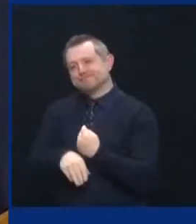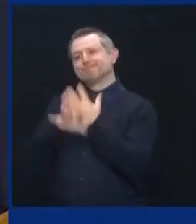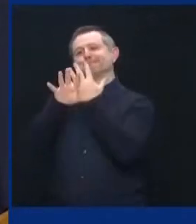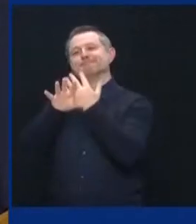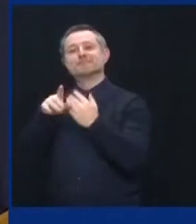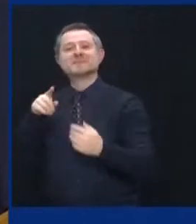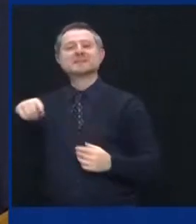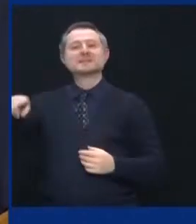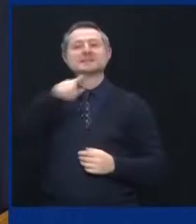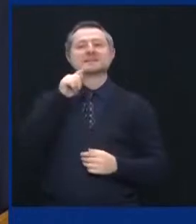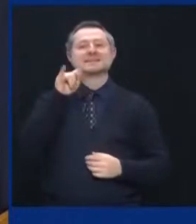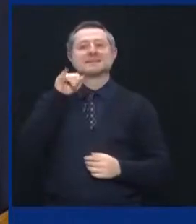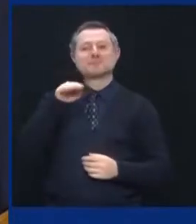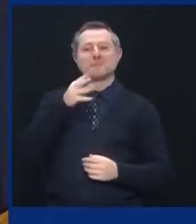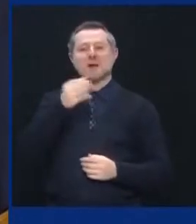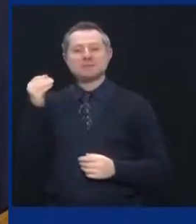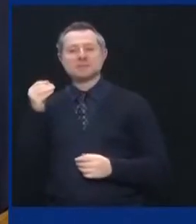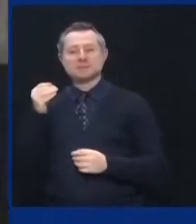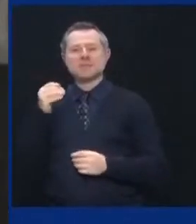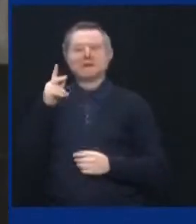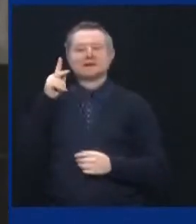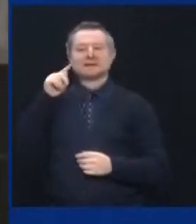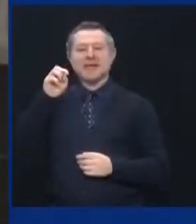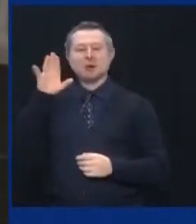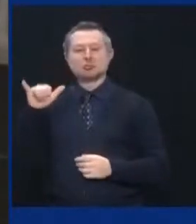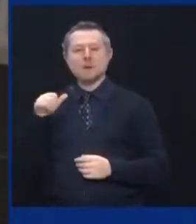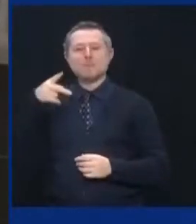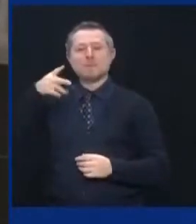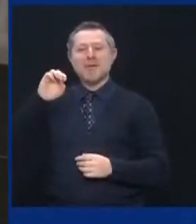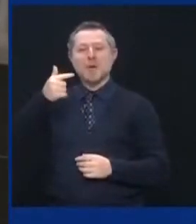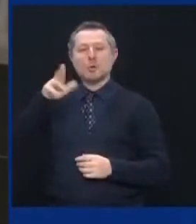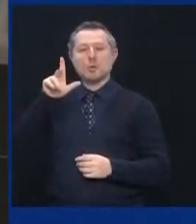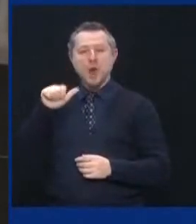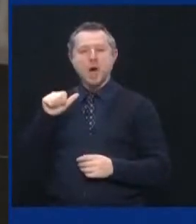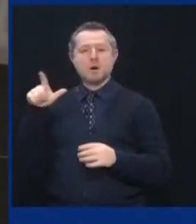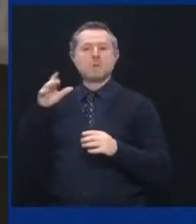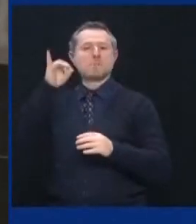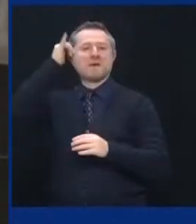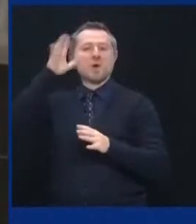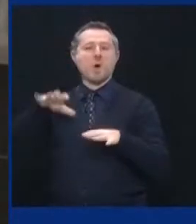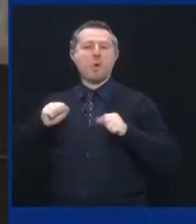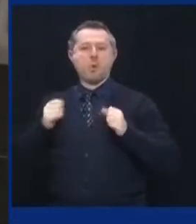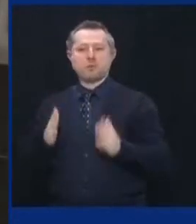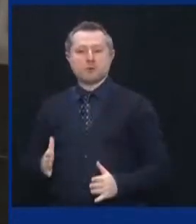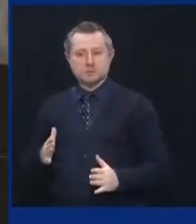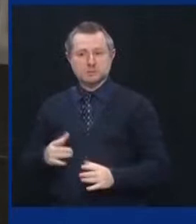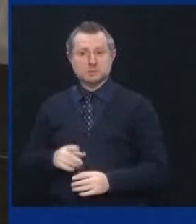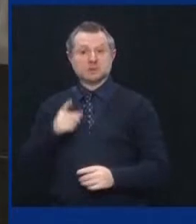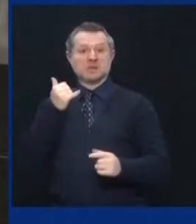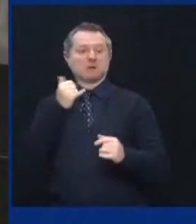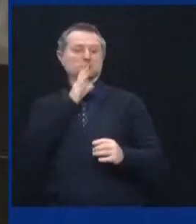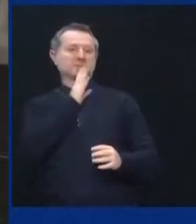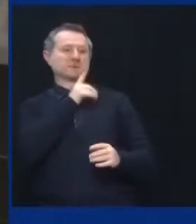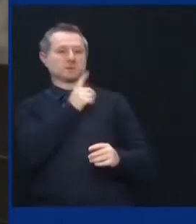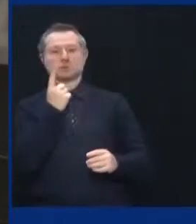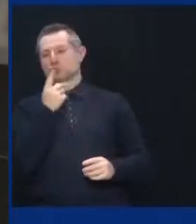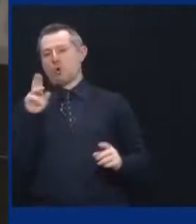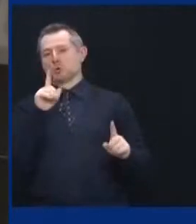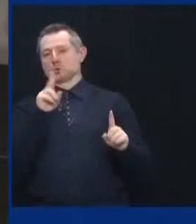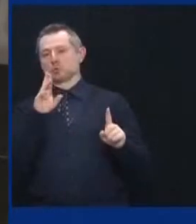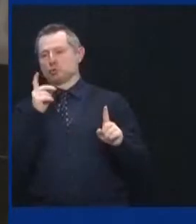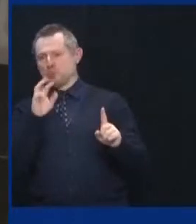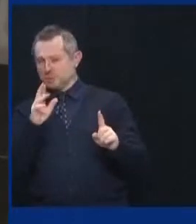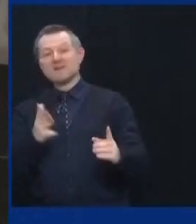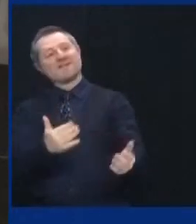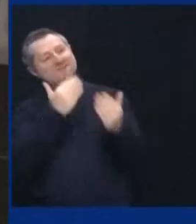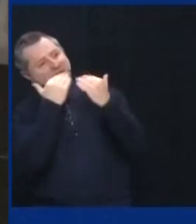to discuss the Bills game. Dr. Great. Thank you very much, Governor. Under the pilot, which was developed